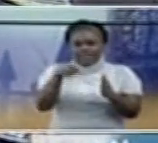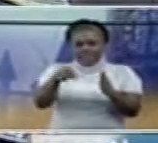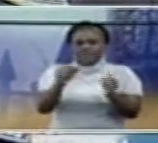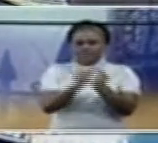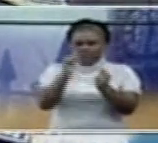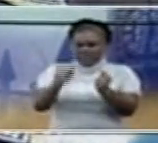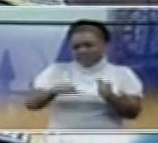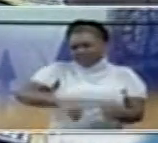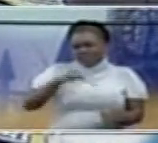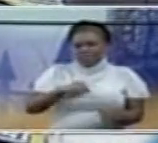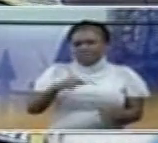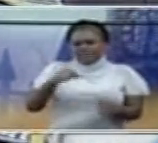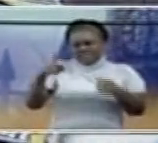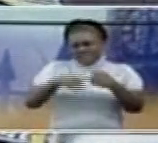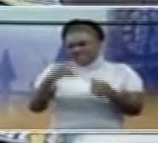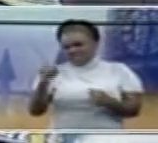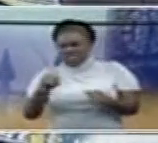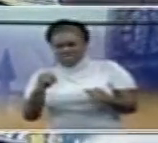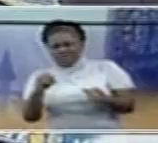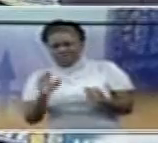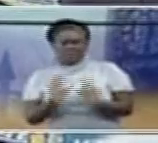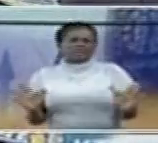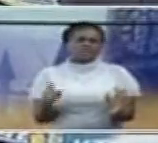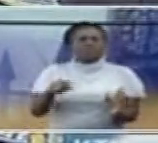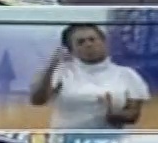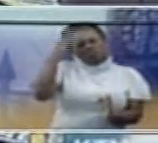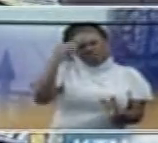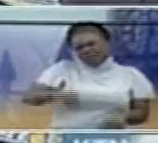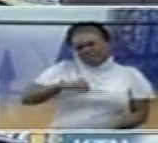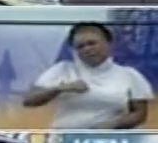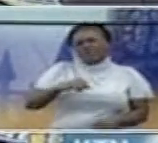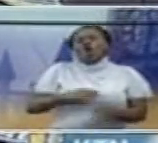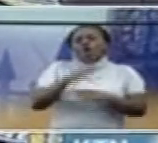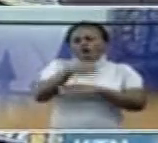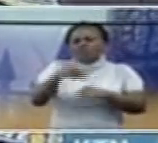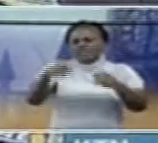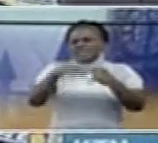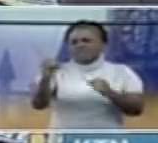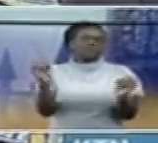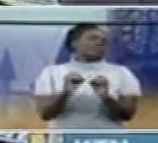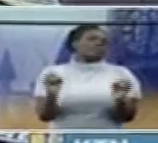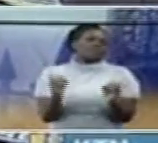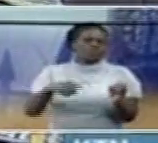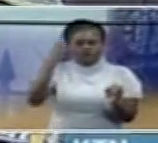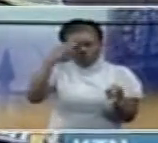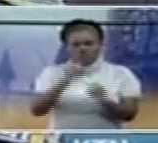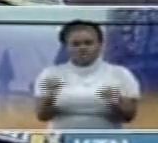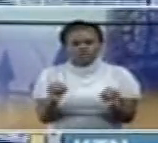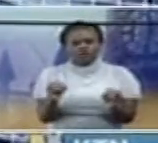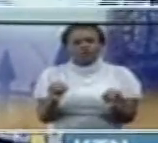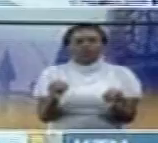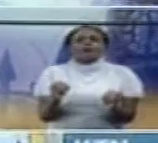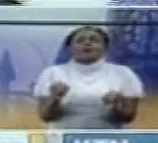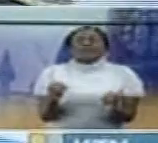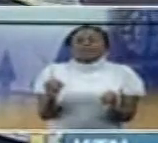who survived till 60 days of life. We don't know if they were able to survive beyond these 2 months, but that's what happens. So